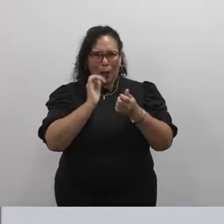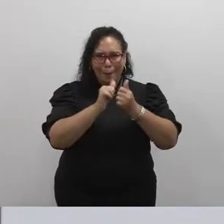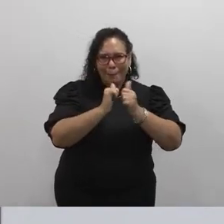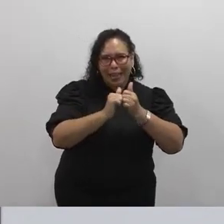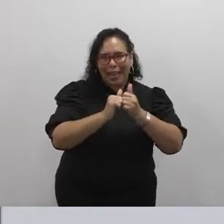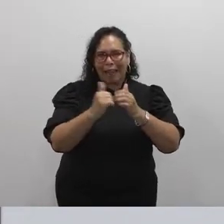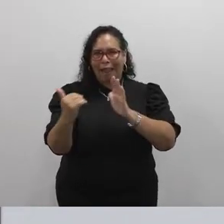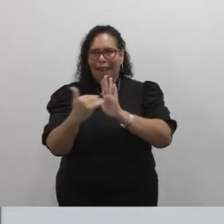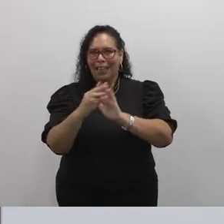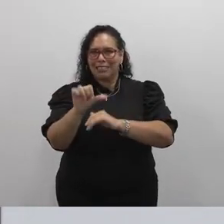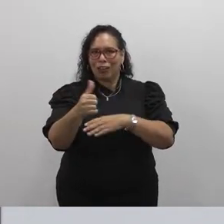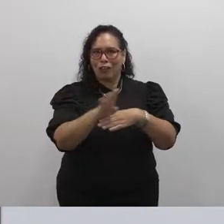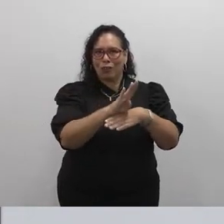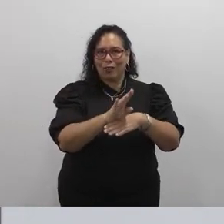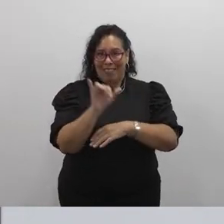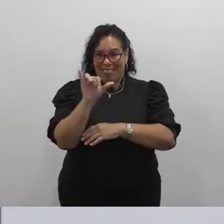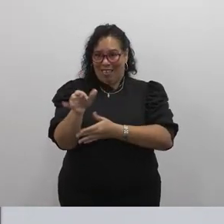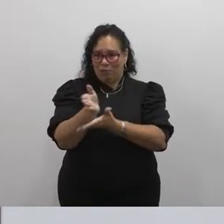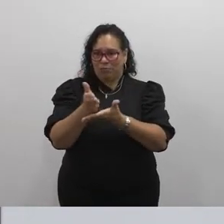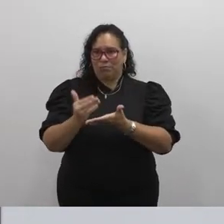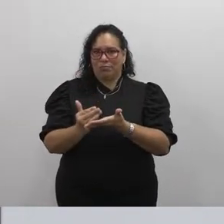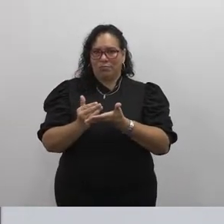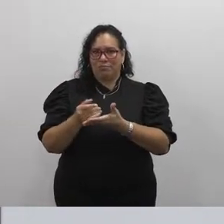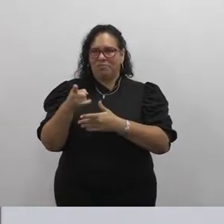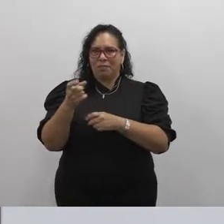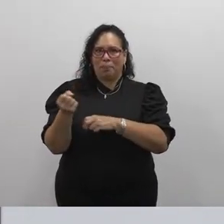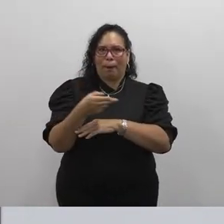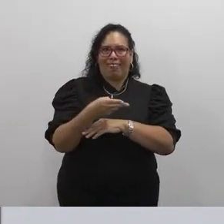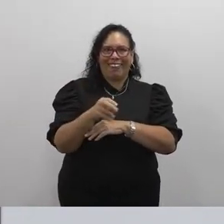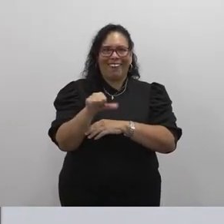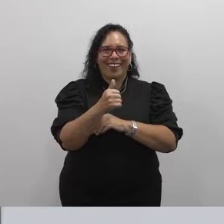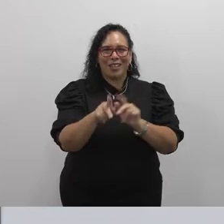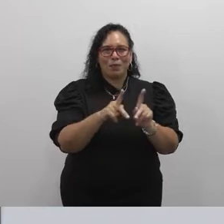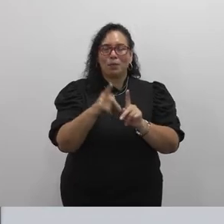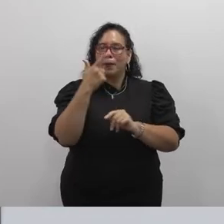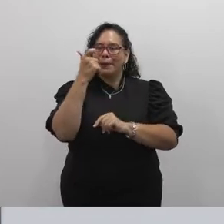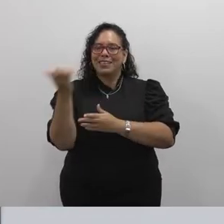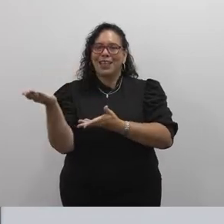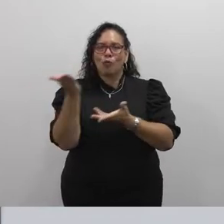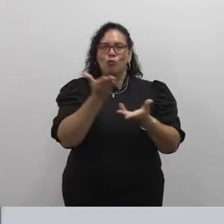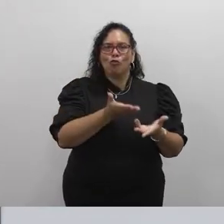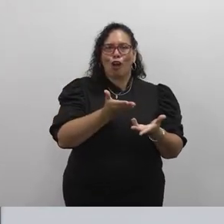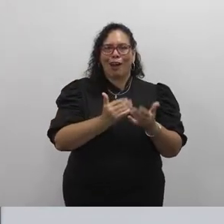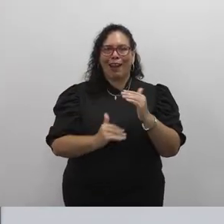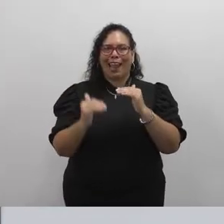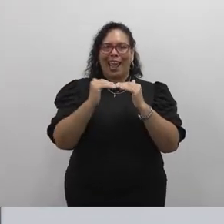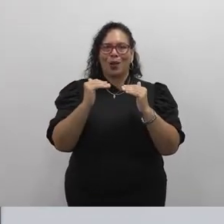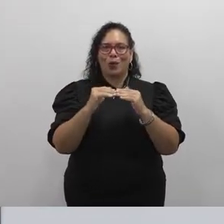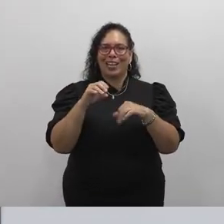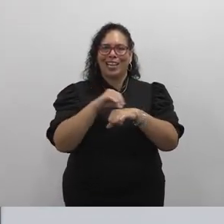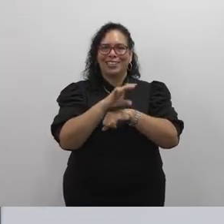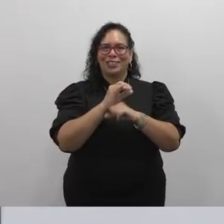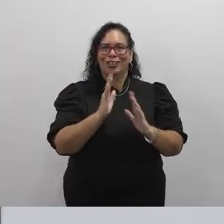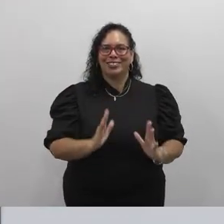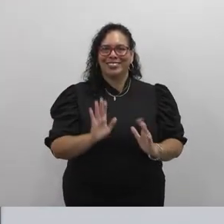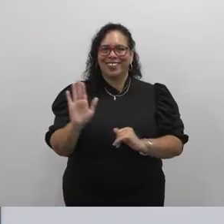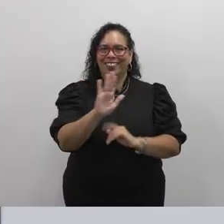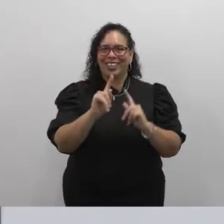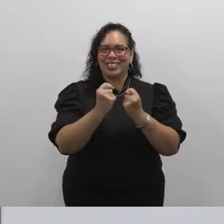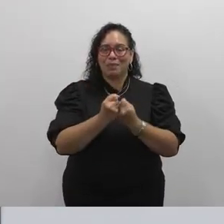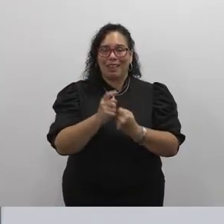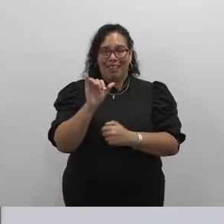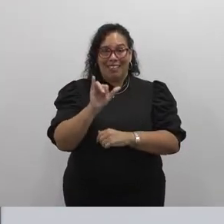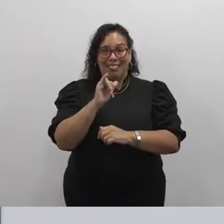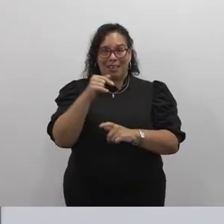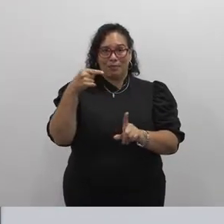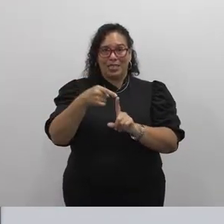was one of the components that edged them over the top of their competitors, right? Bringing forth an equity consultant to their team. This particular gal was with